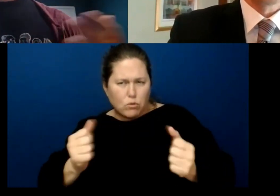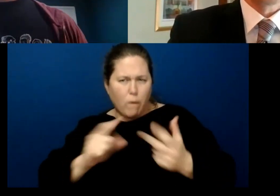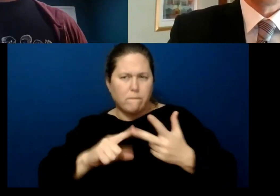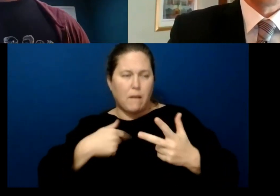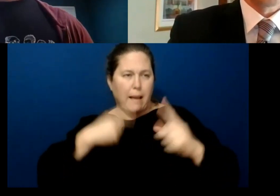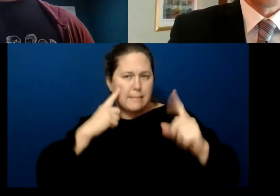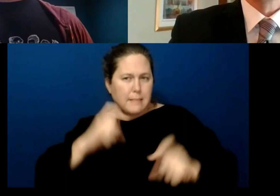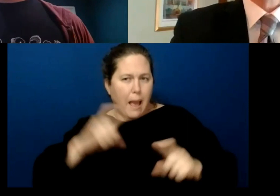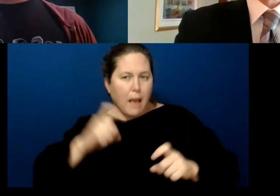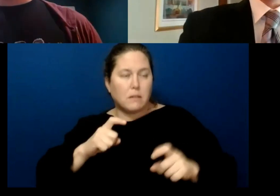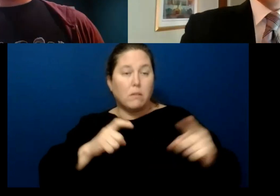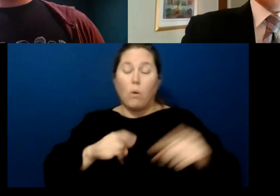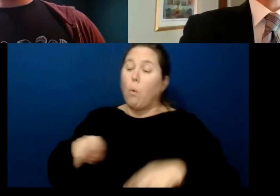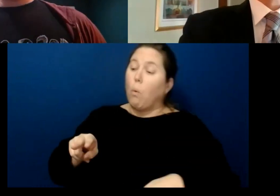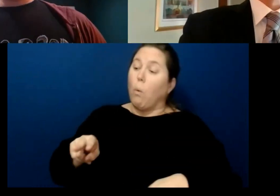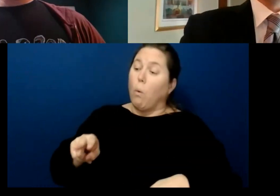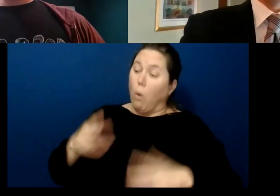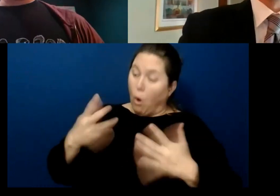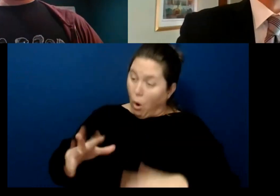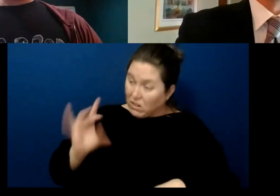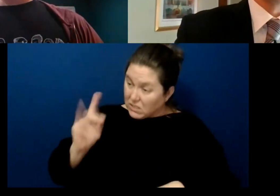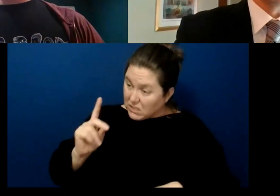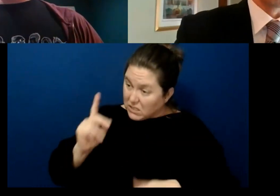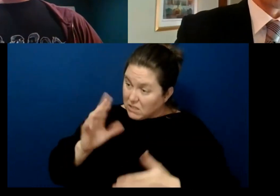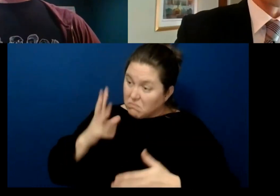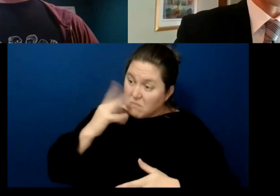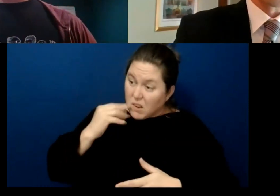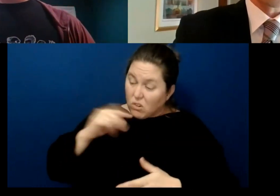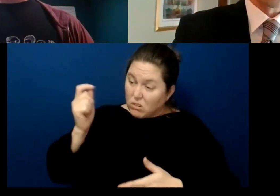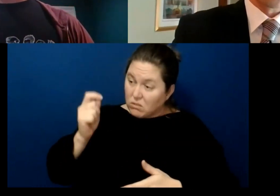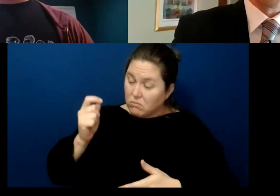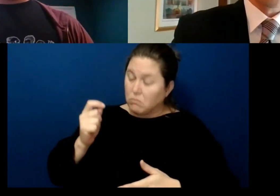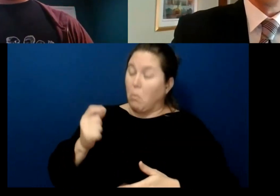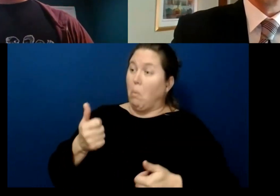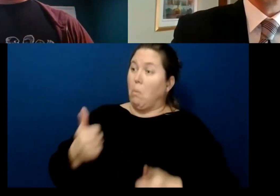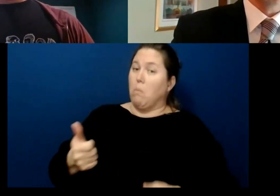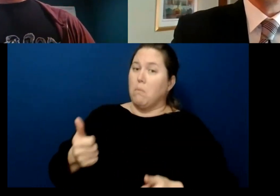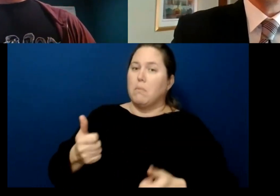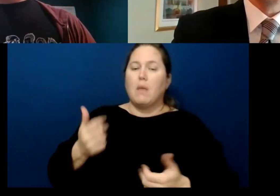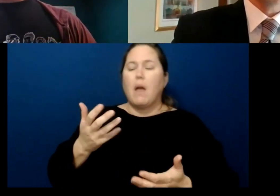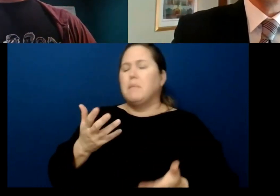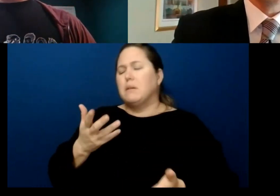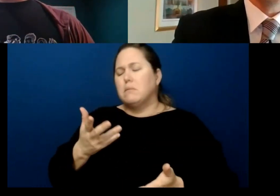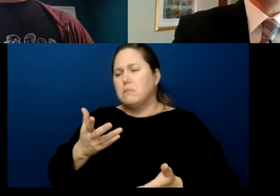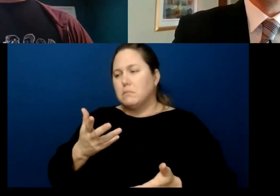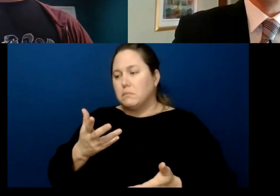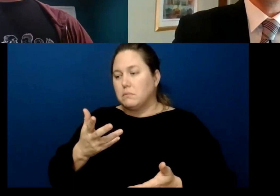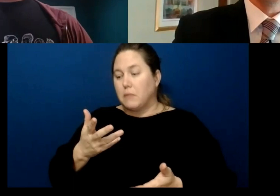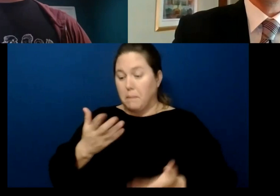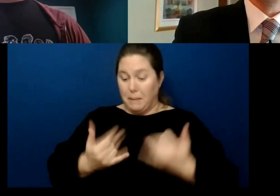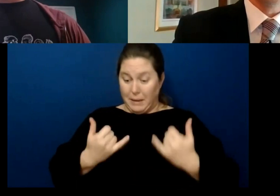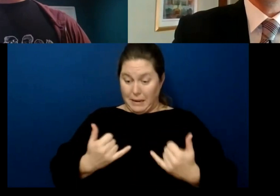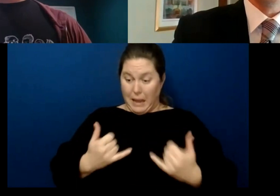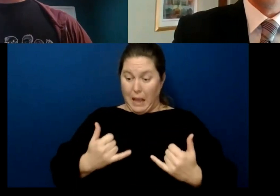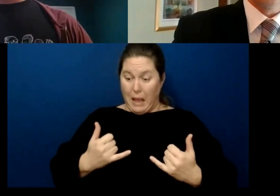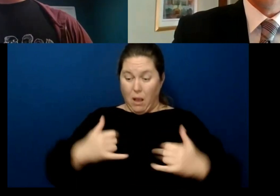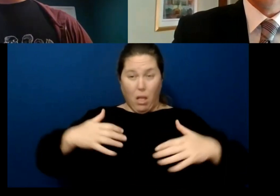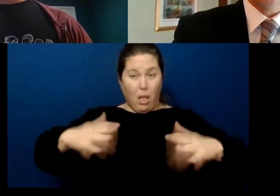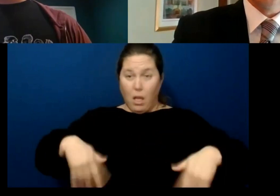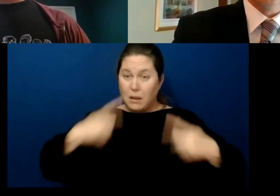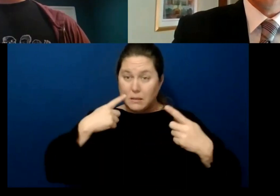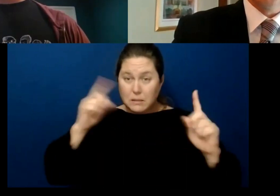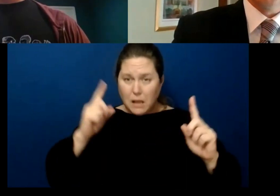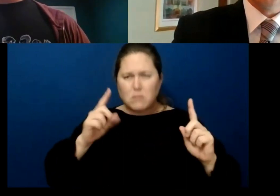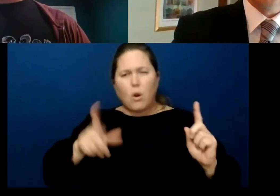because they're interested in video games. So even if you're not extremely successful, and I'm sure you will be, if even having that experience of